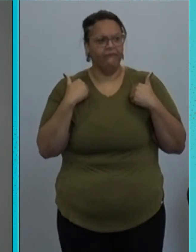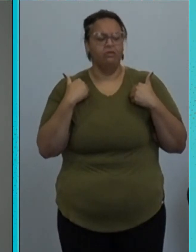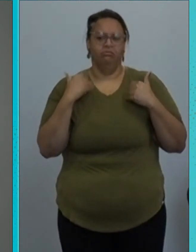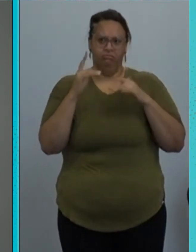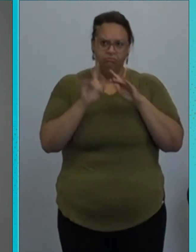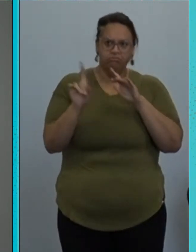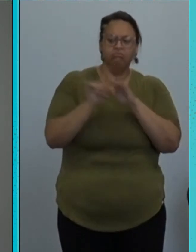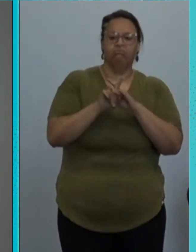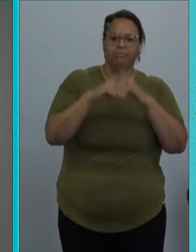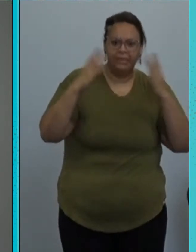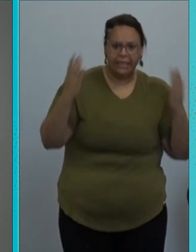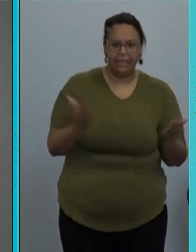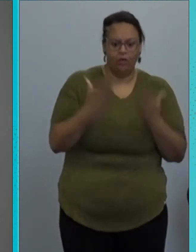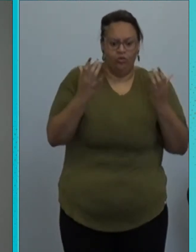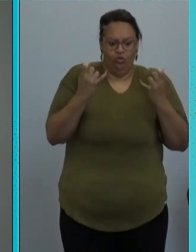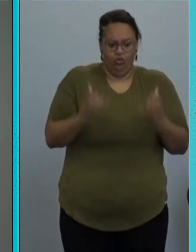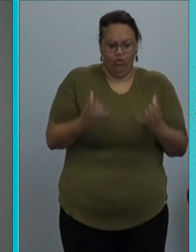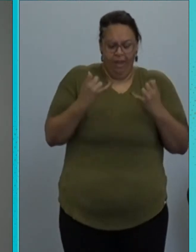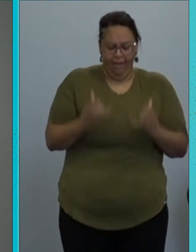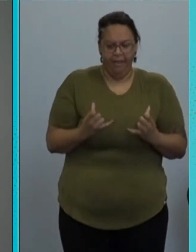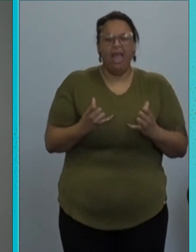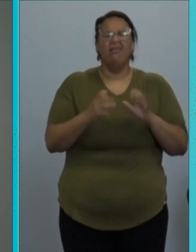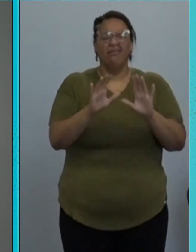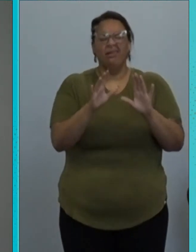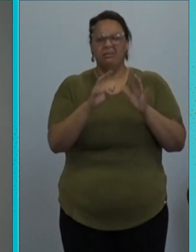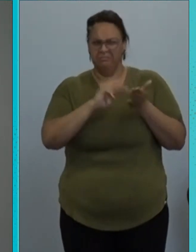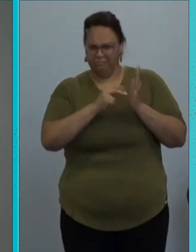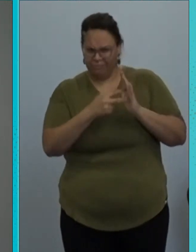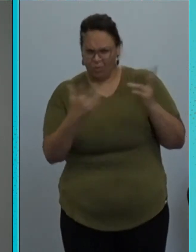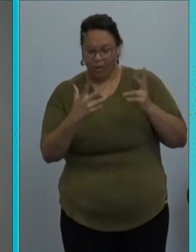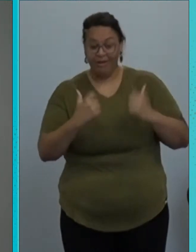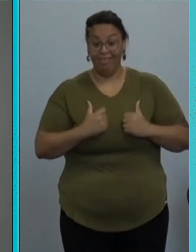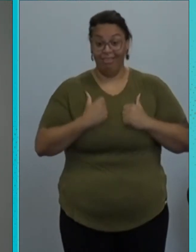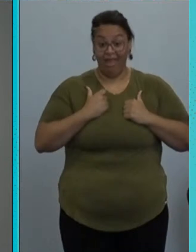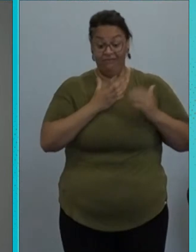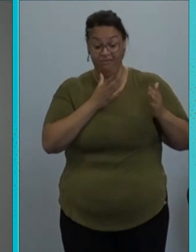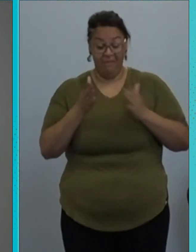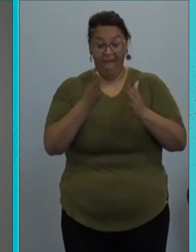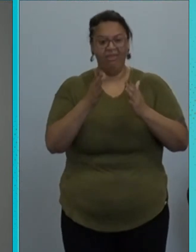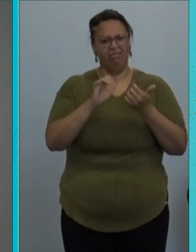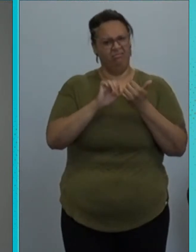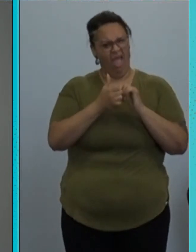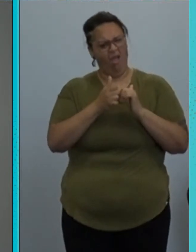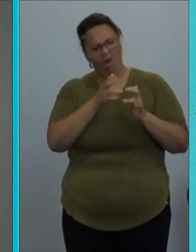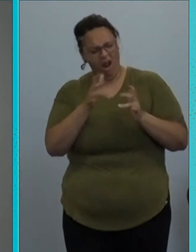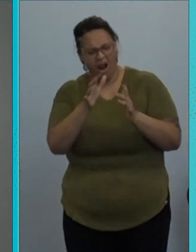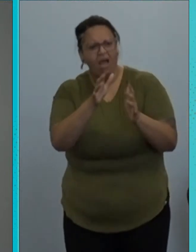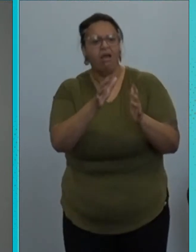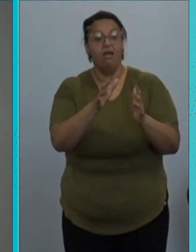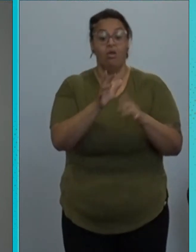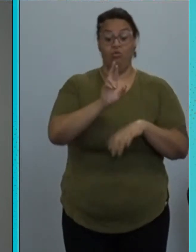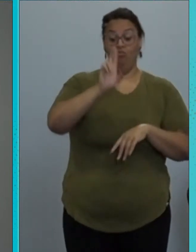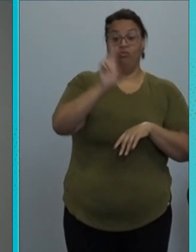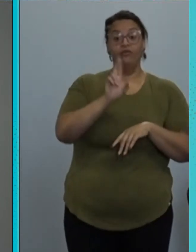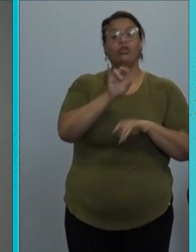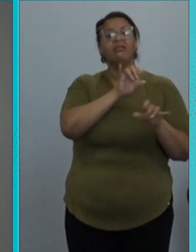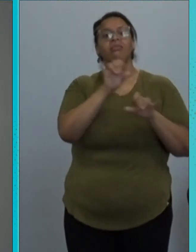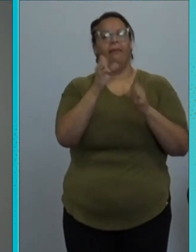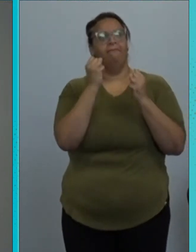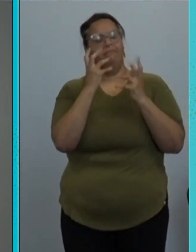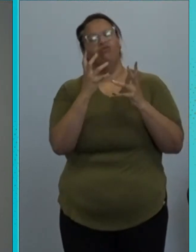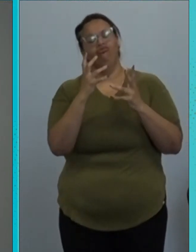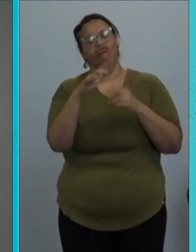here today. And when I say that, I mean life path. Riverside, like all of